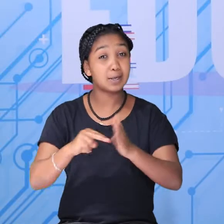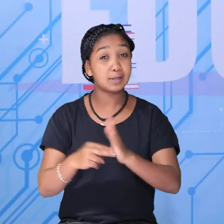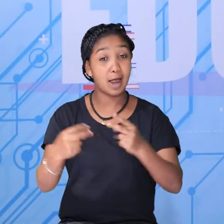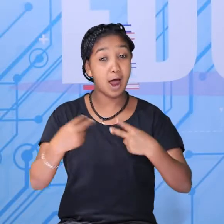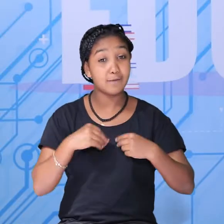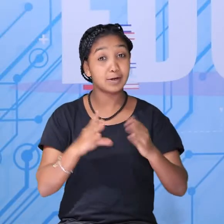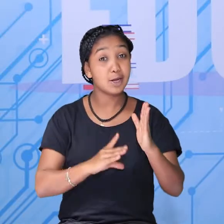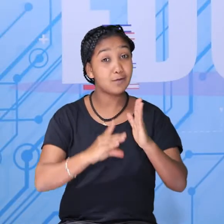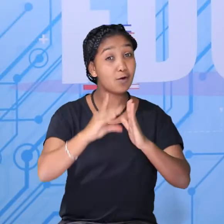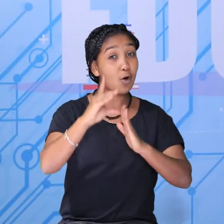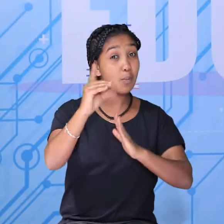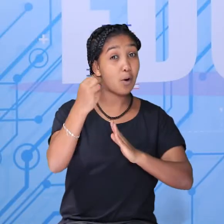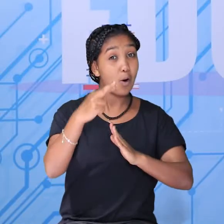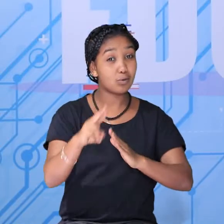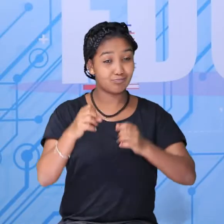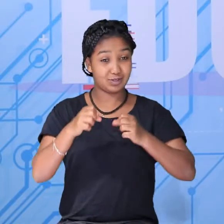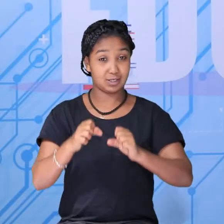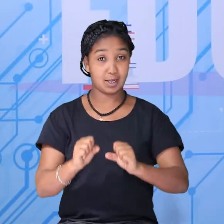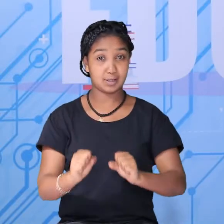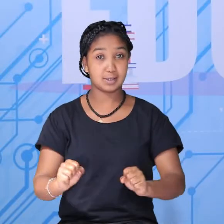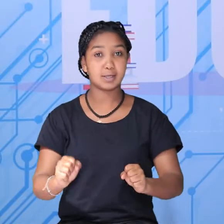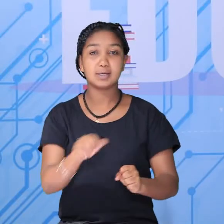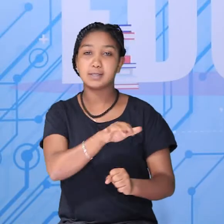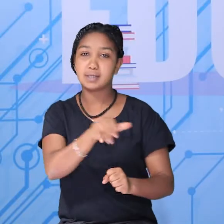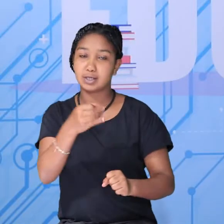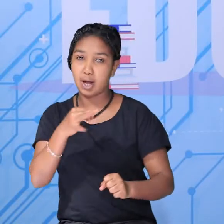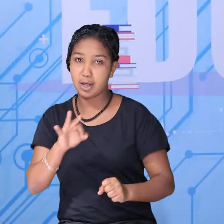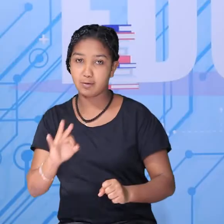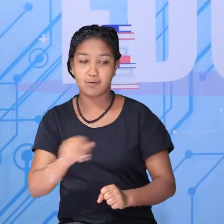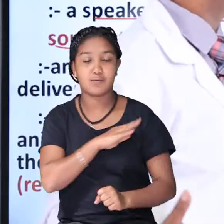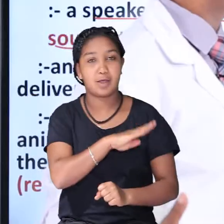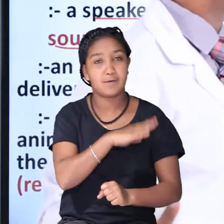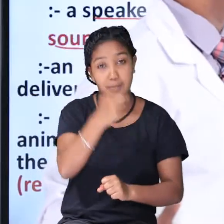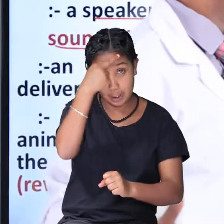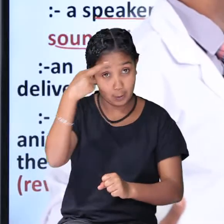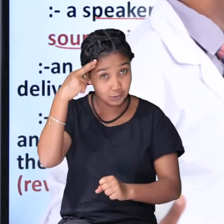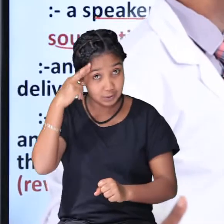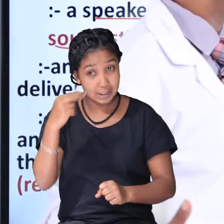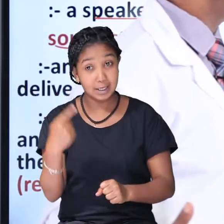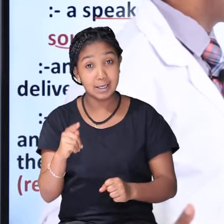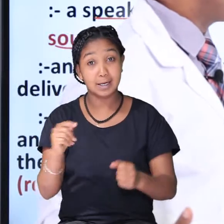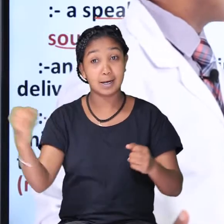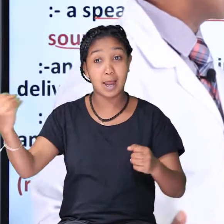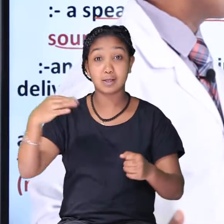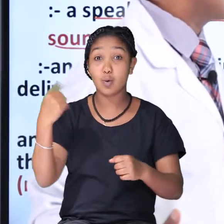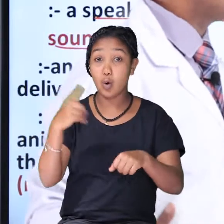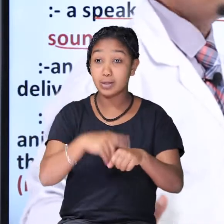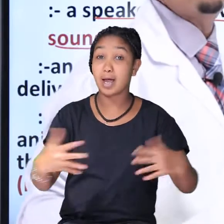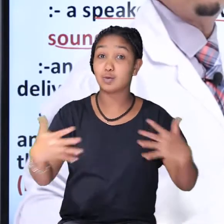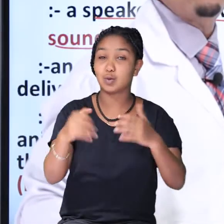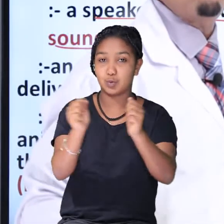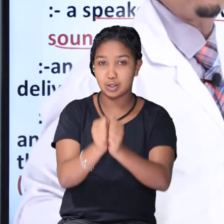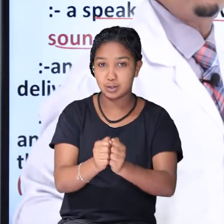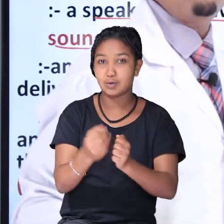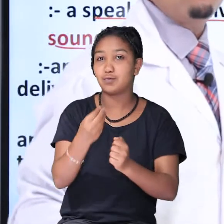they have developed or strengthened such kind of behavior, because green light is always associated